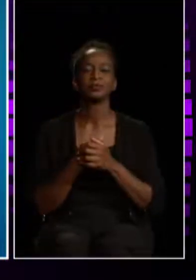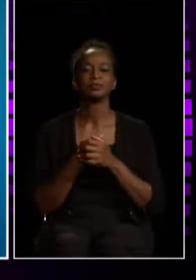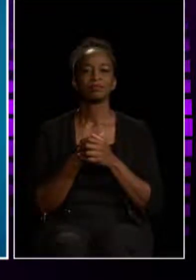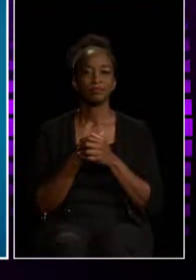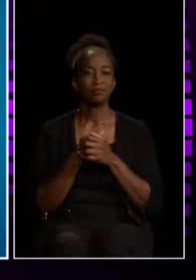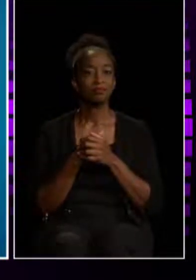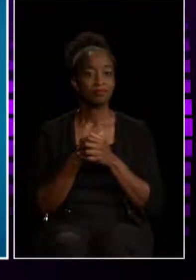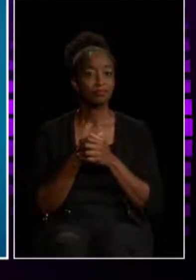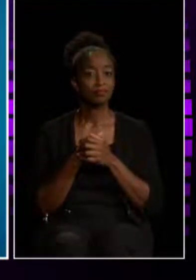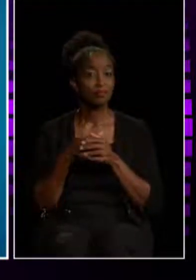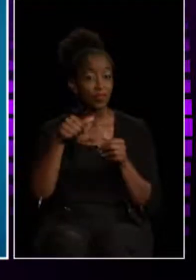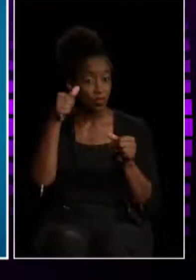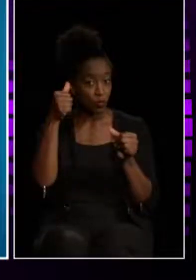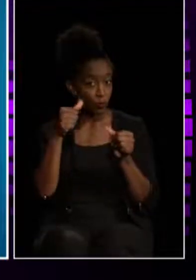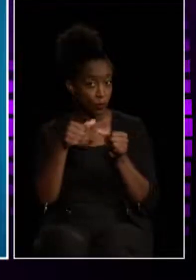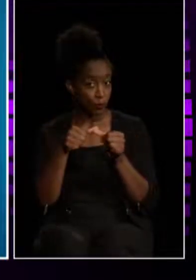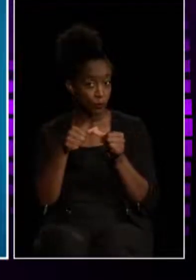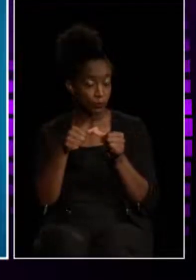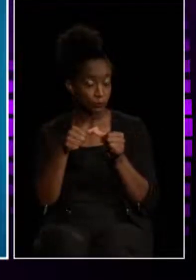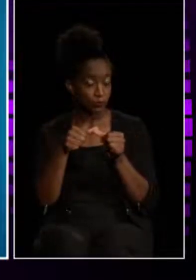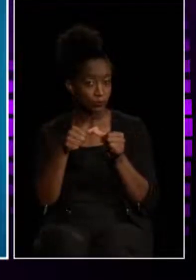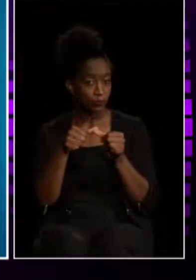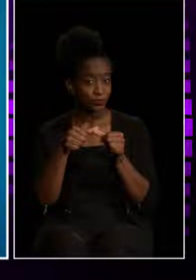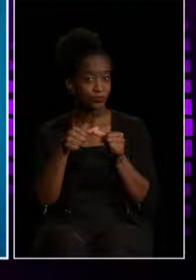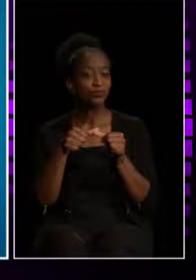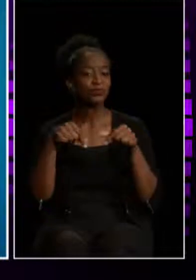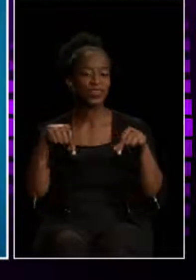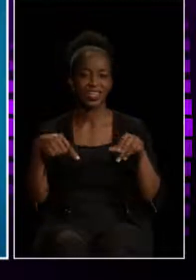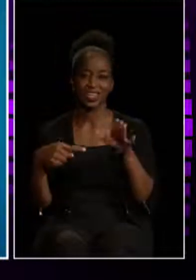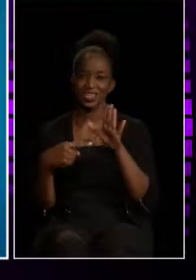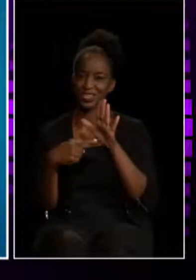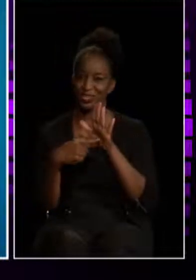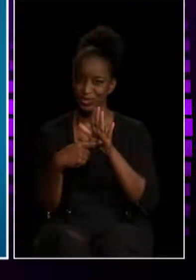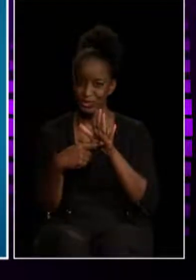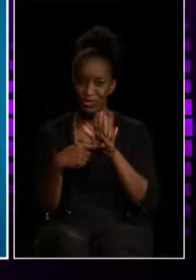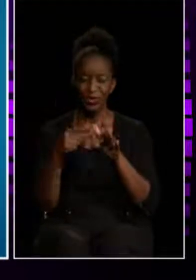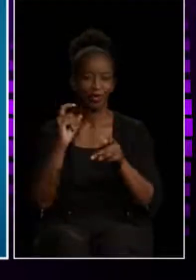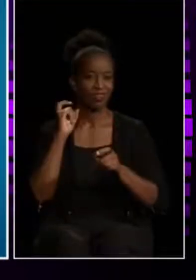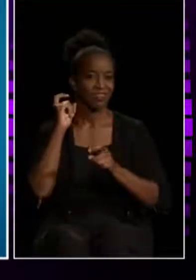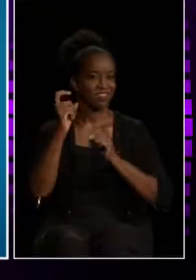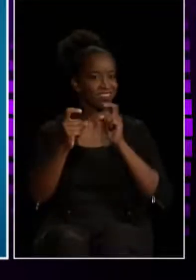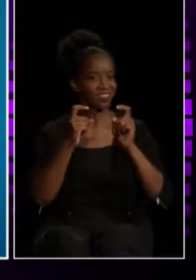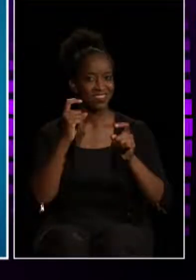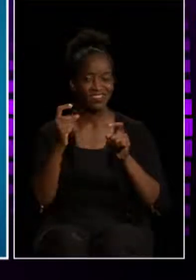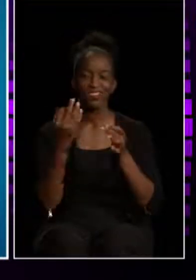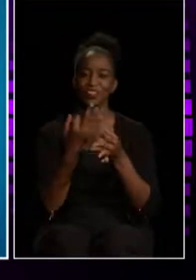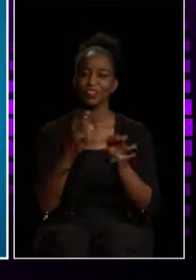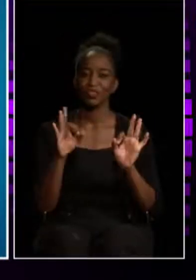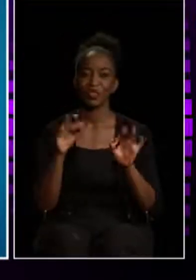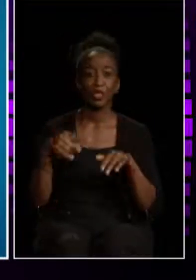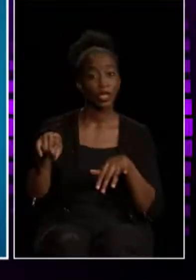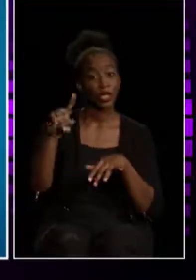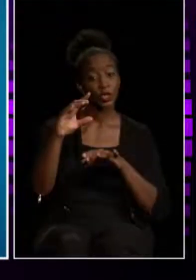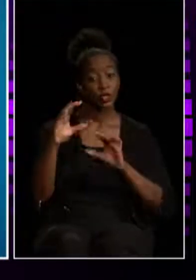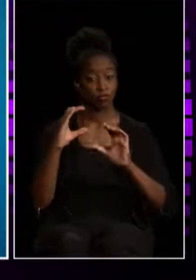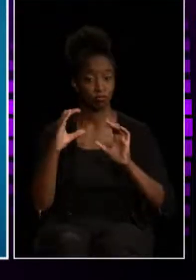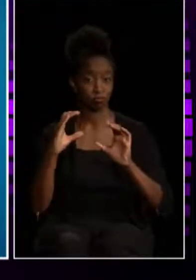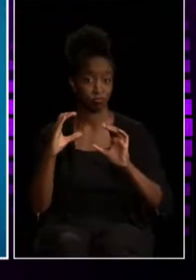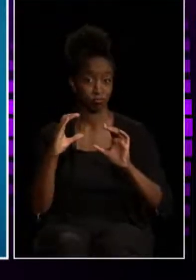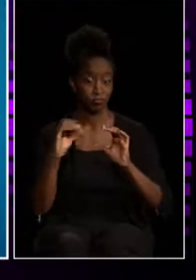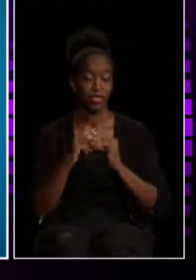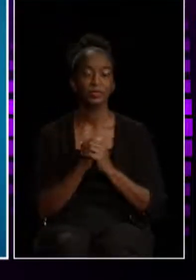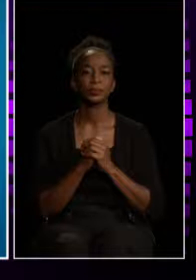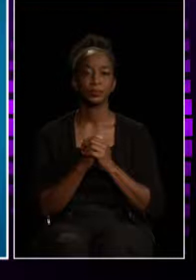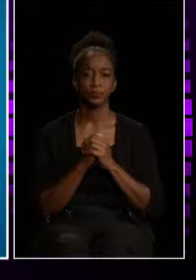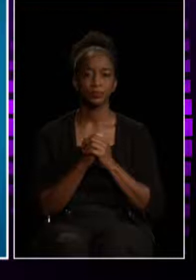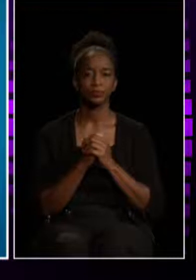the listeners out there that there are giveaways available for those who are the most engaging in the comment section. So if you go on